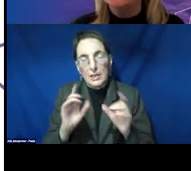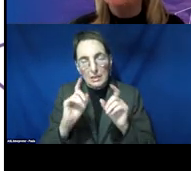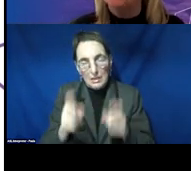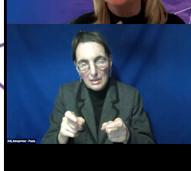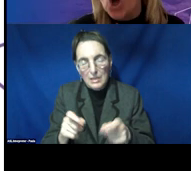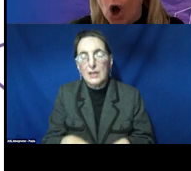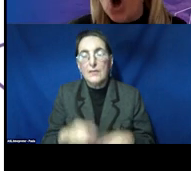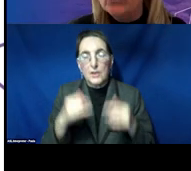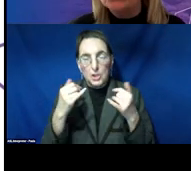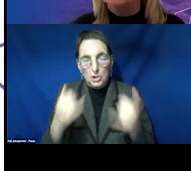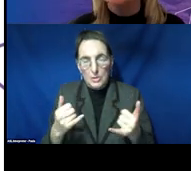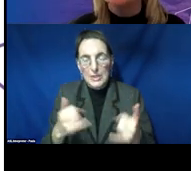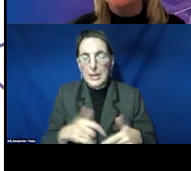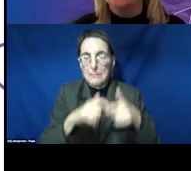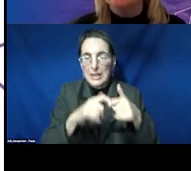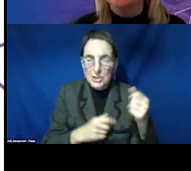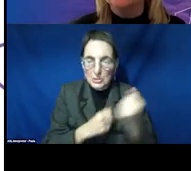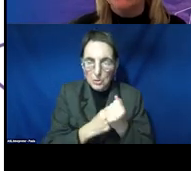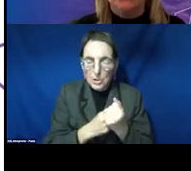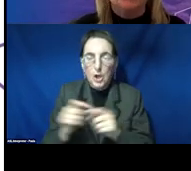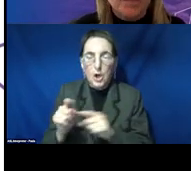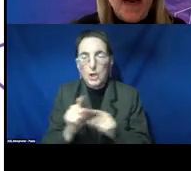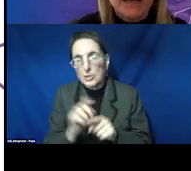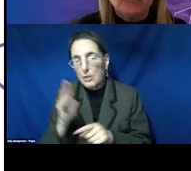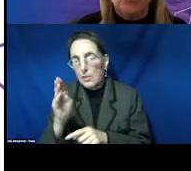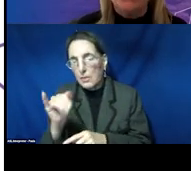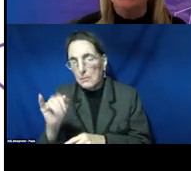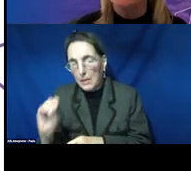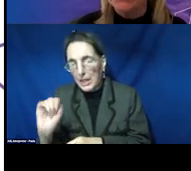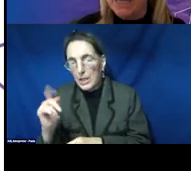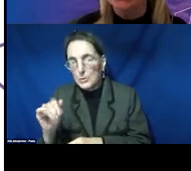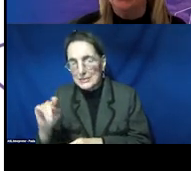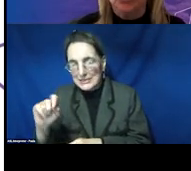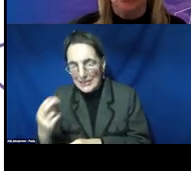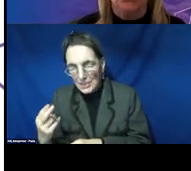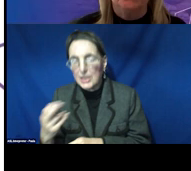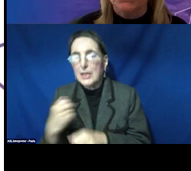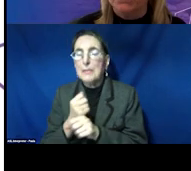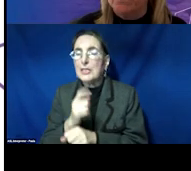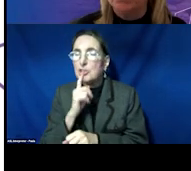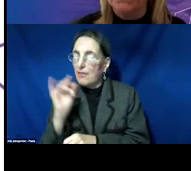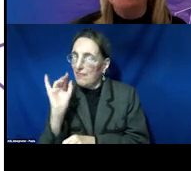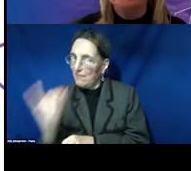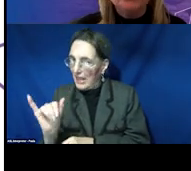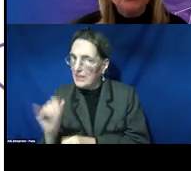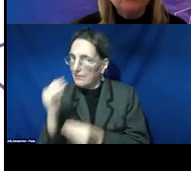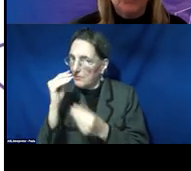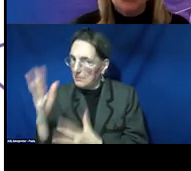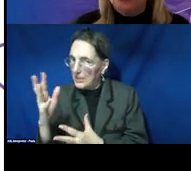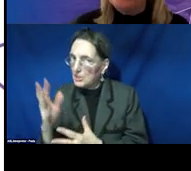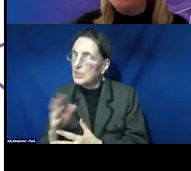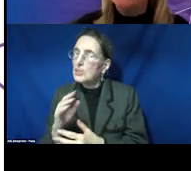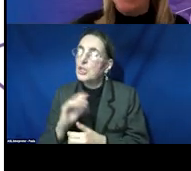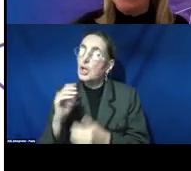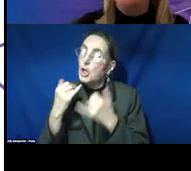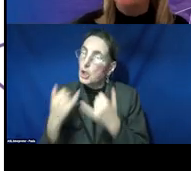pending support also to the biographical sketch, that that information is accurate, current, and complete.